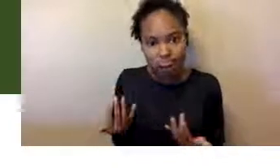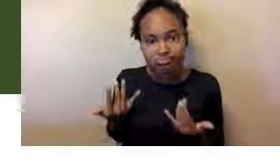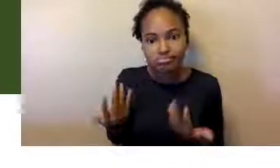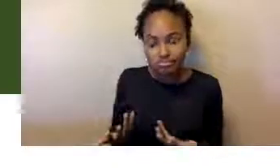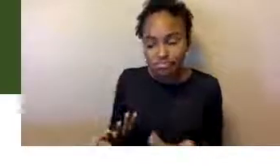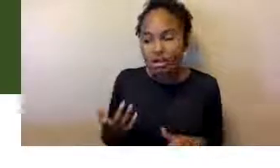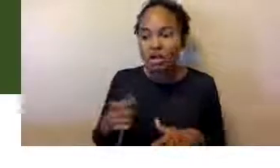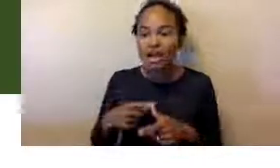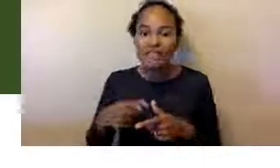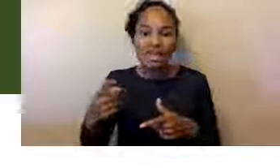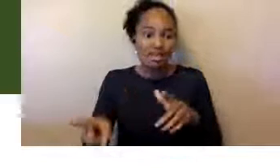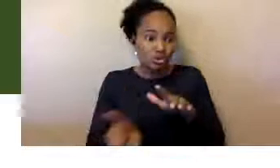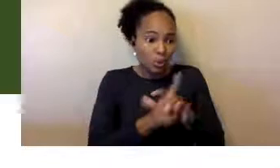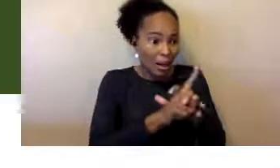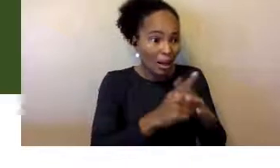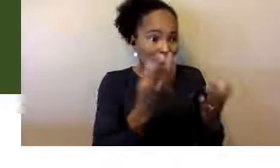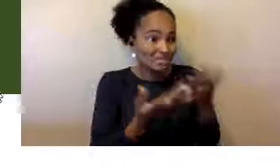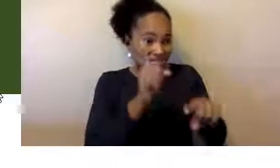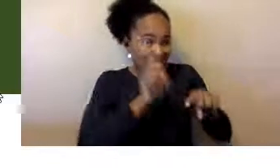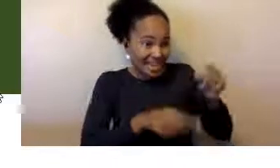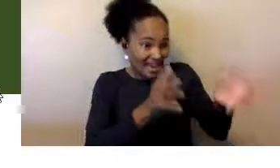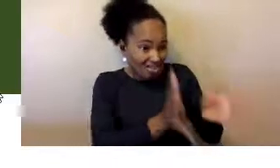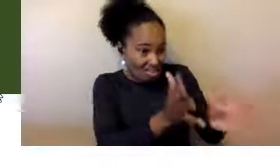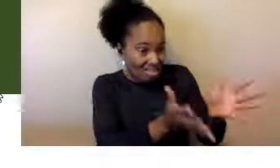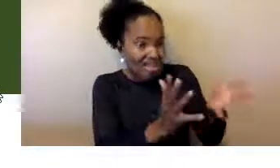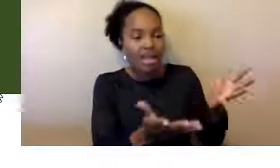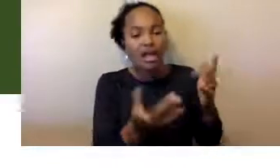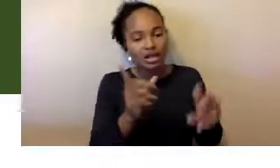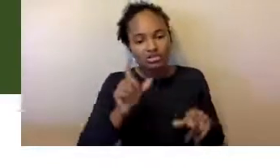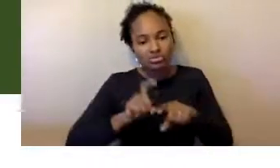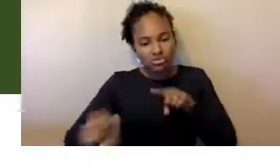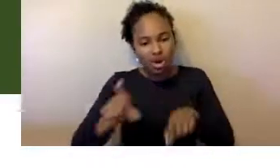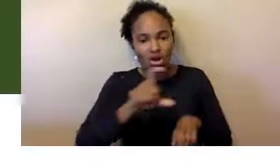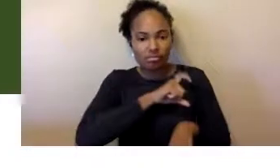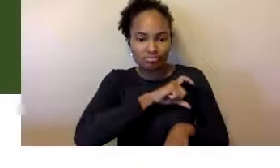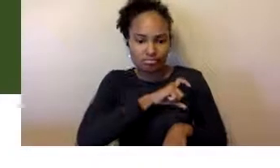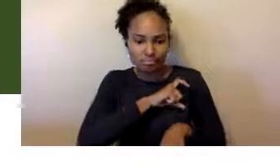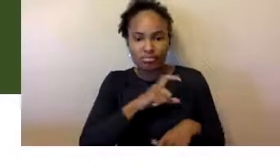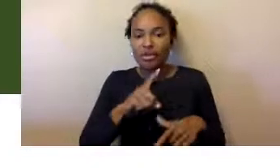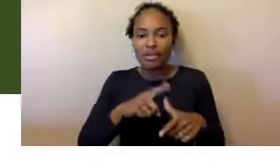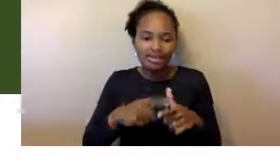still have to get involved to transport the person to a psychiatric facility.